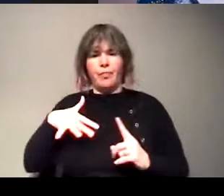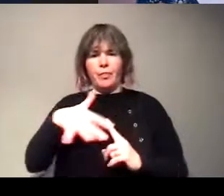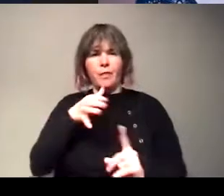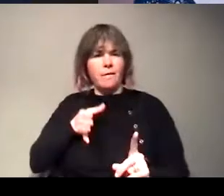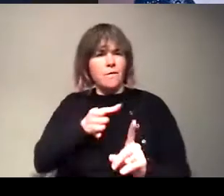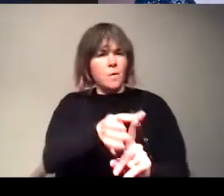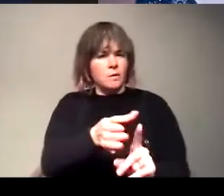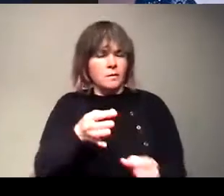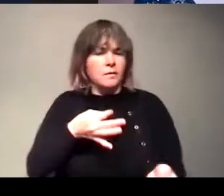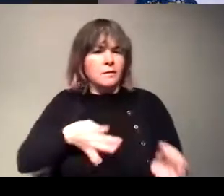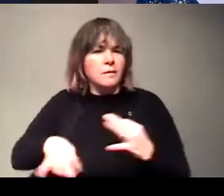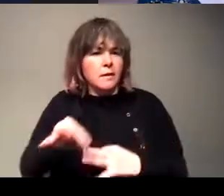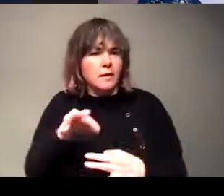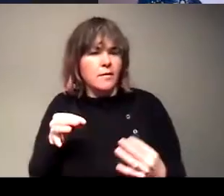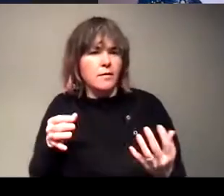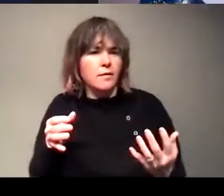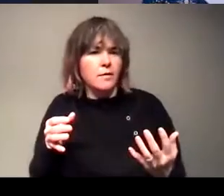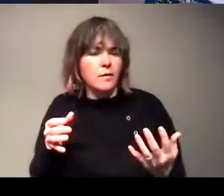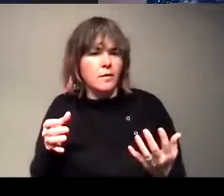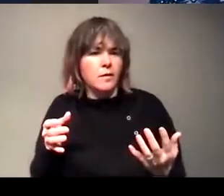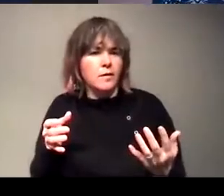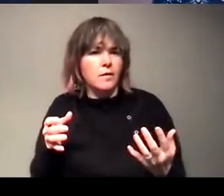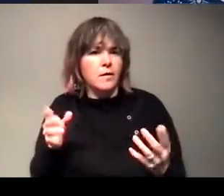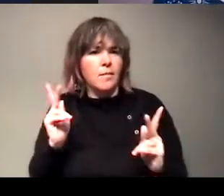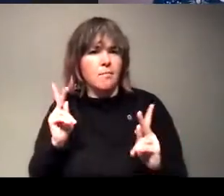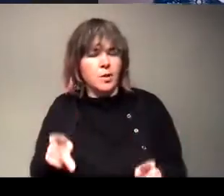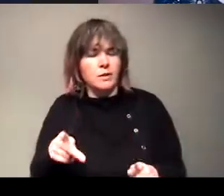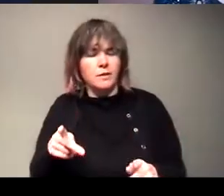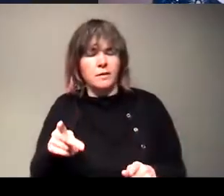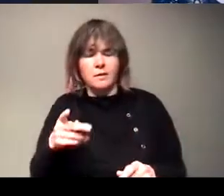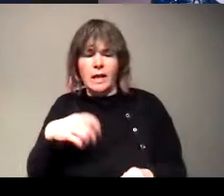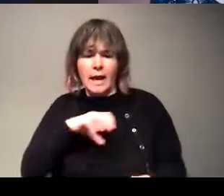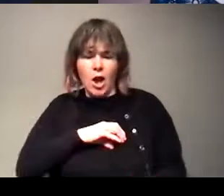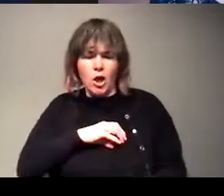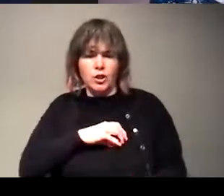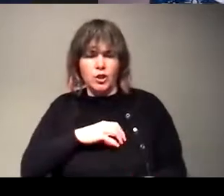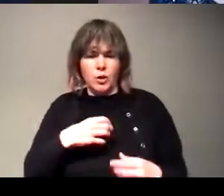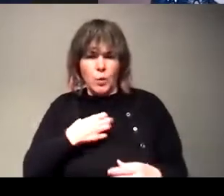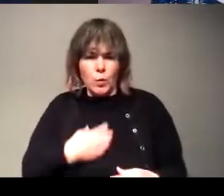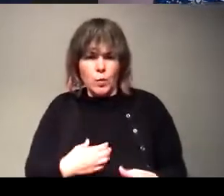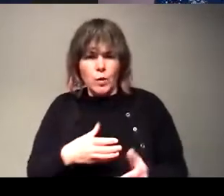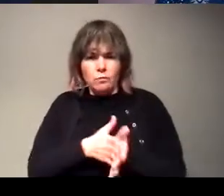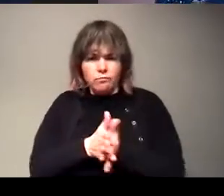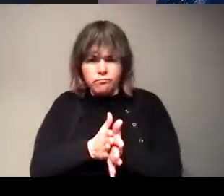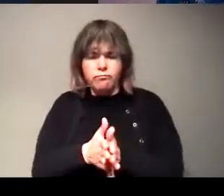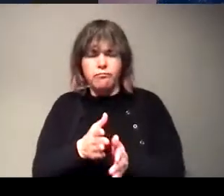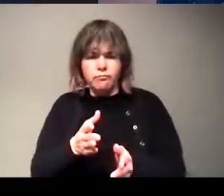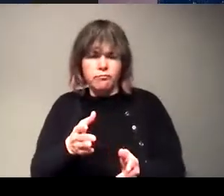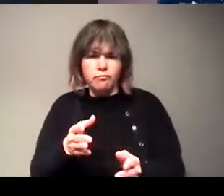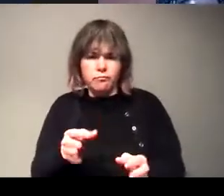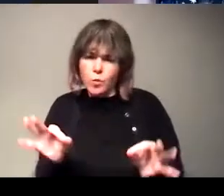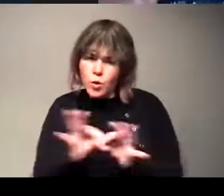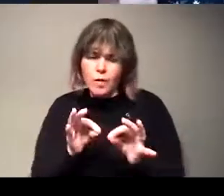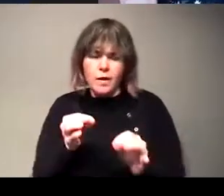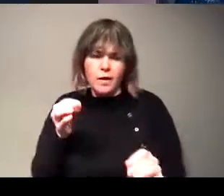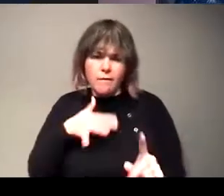know, being a person of strong enough will and character that you've proven yourself worthy of the Force,